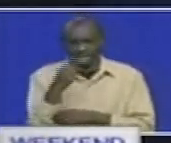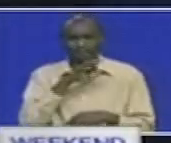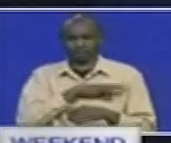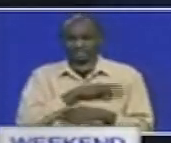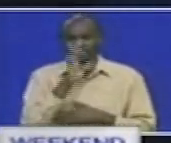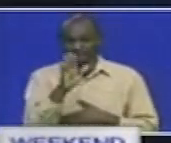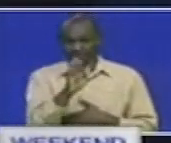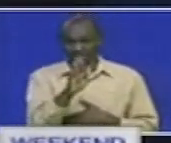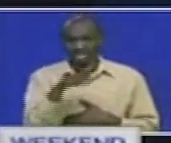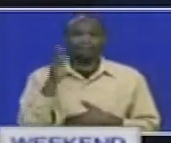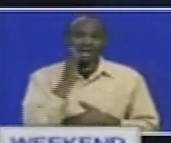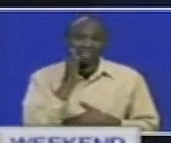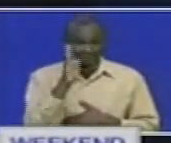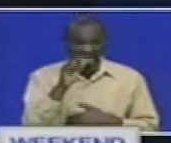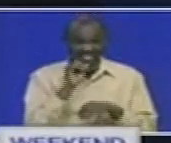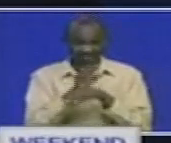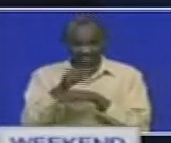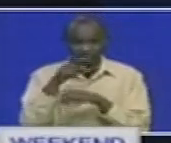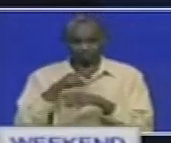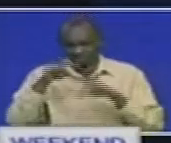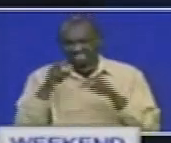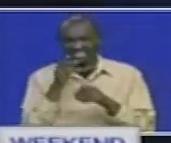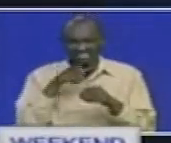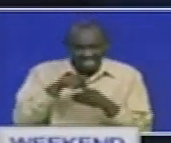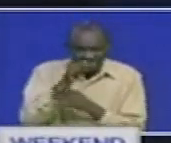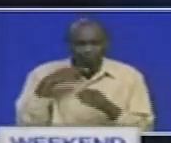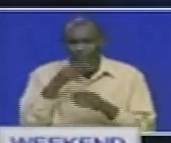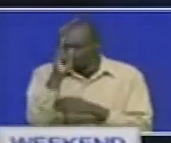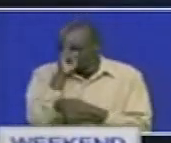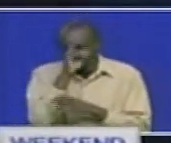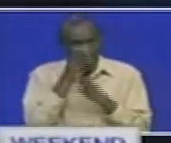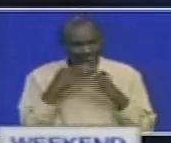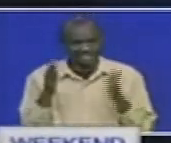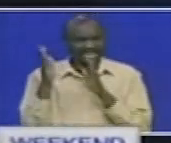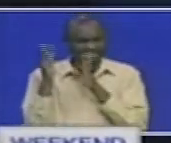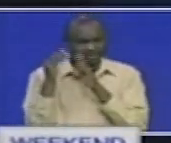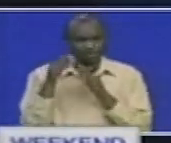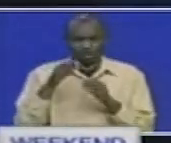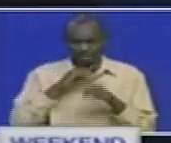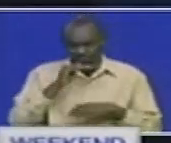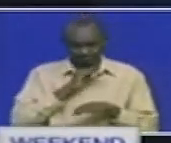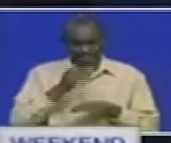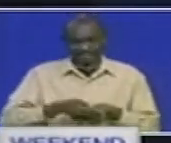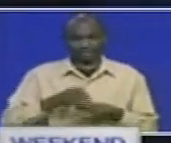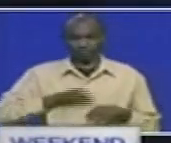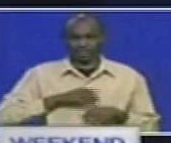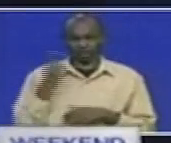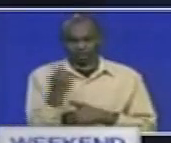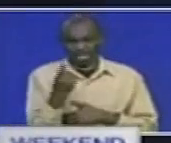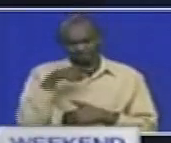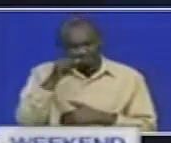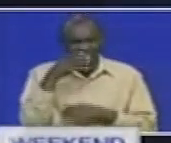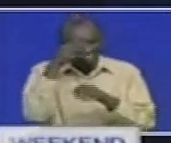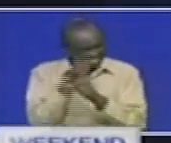pocket now his mother advised him to seek directions only from the police or expectant women in other words he was to